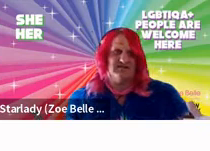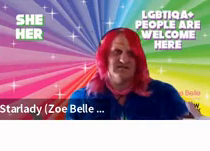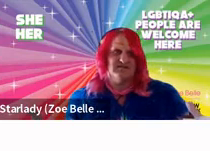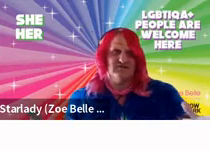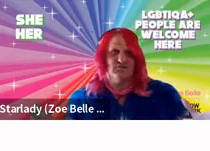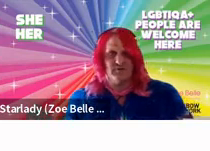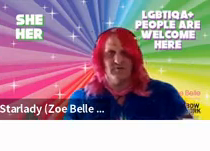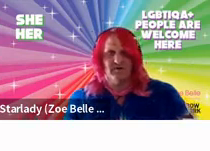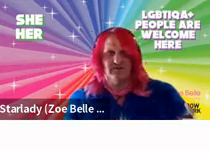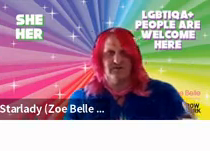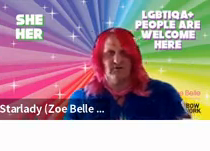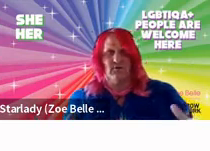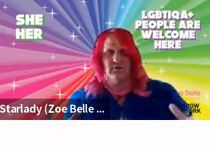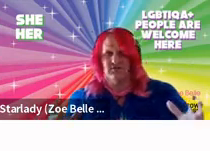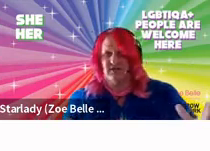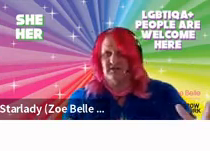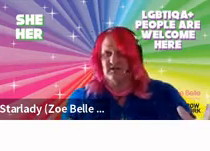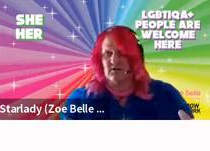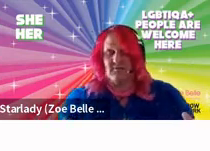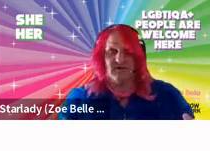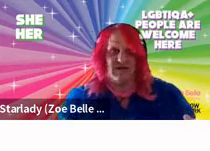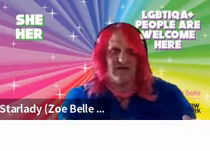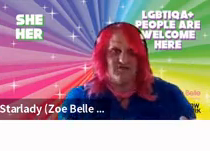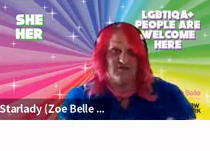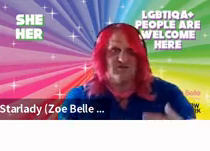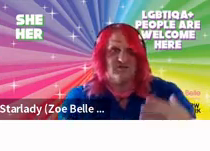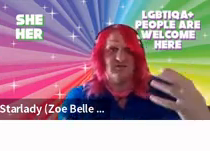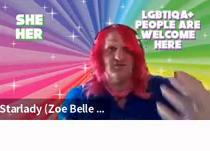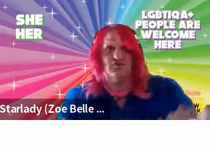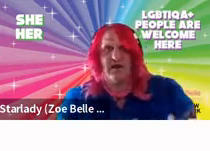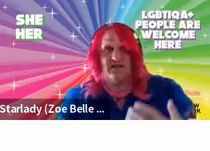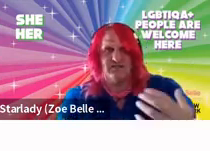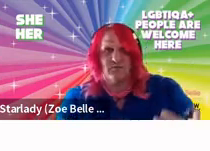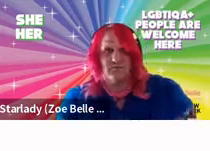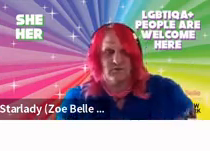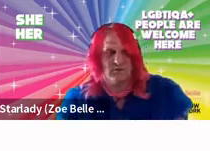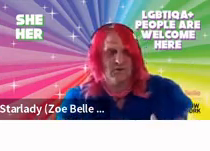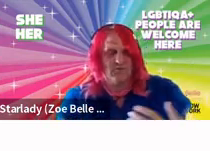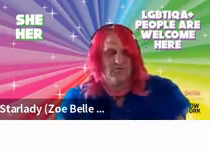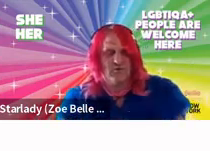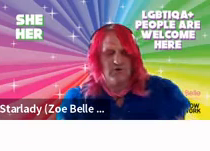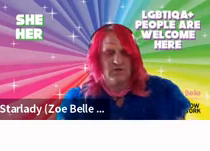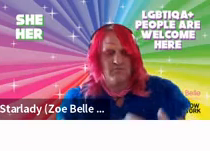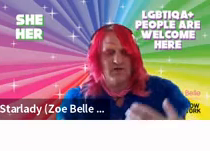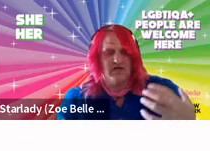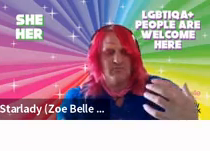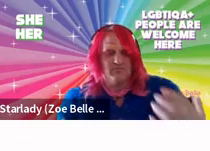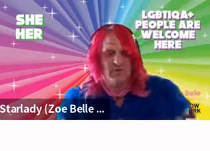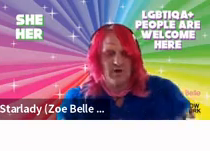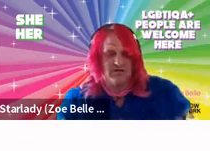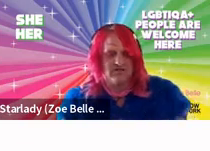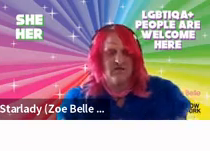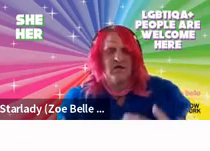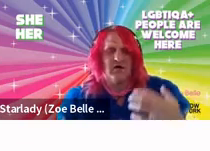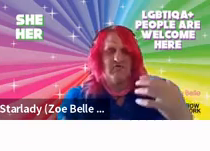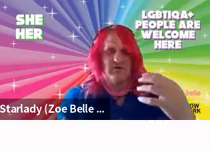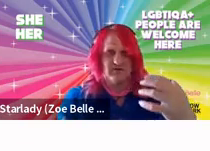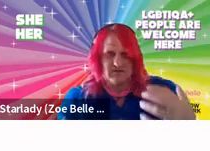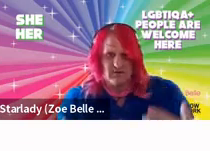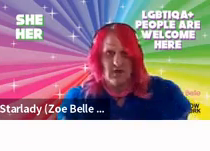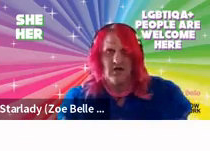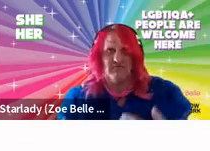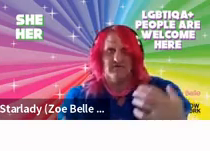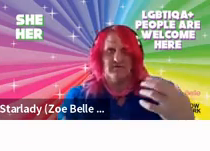our access to women's or gendered accommodation. And so trans women broadly bear the brunt